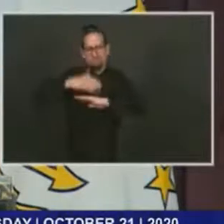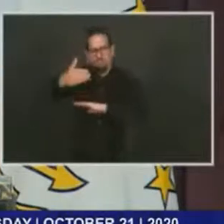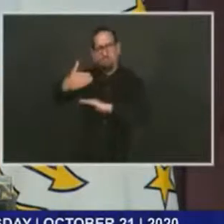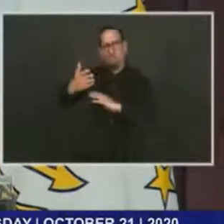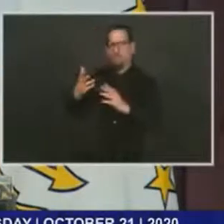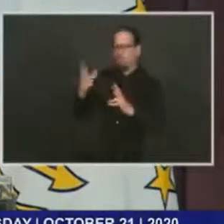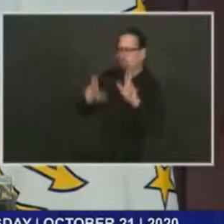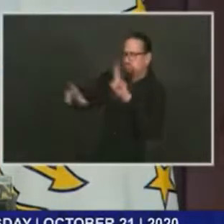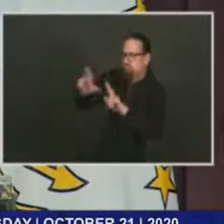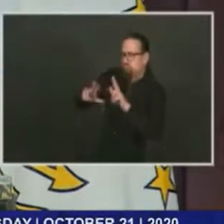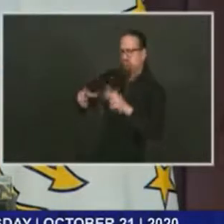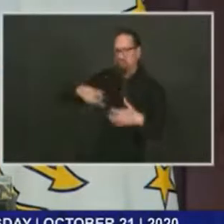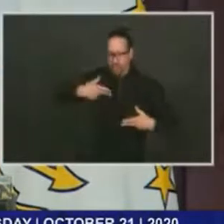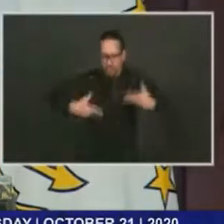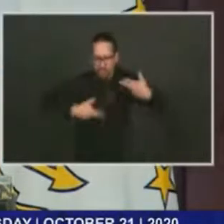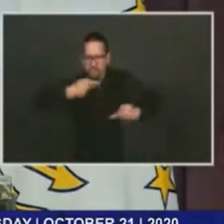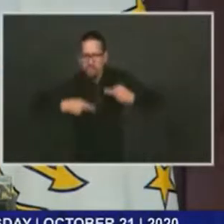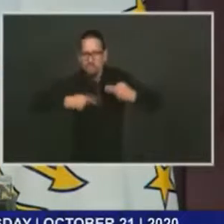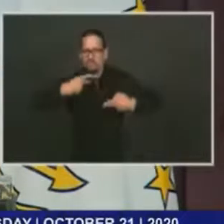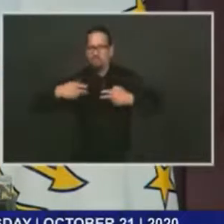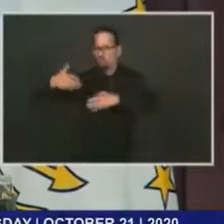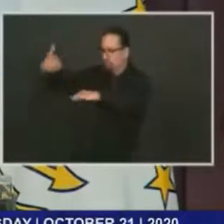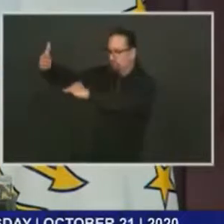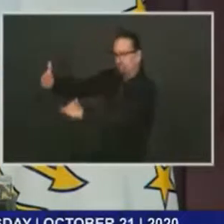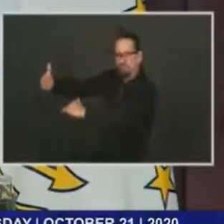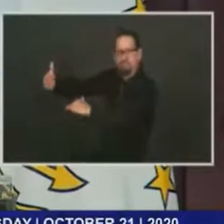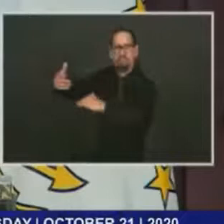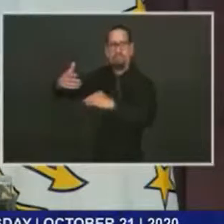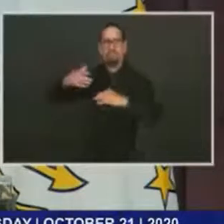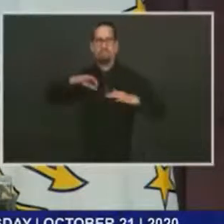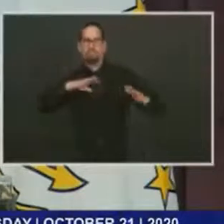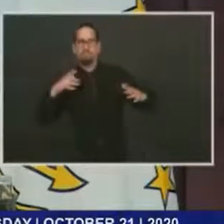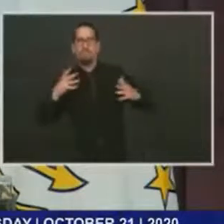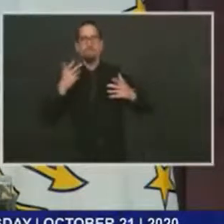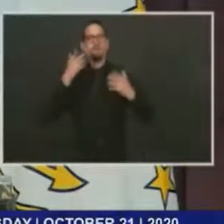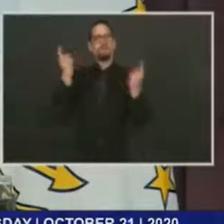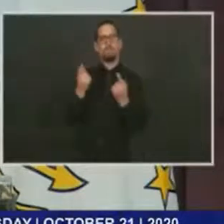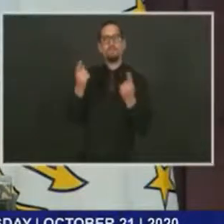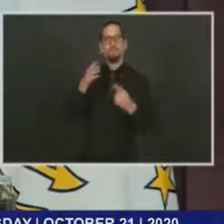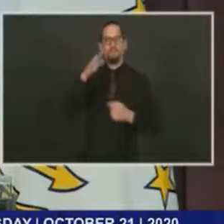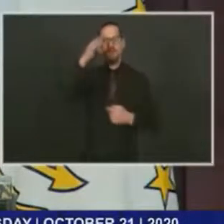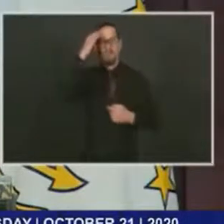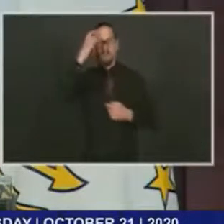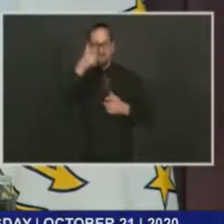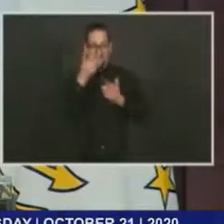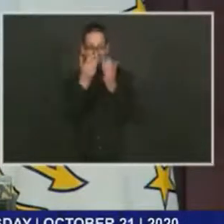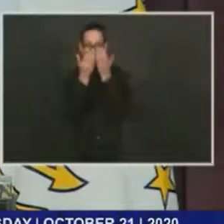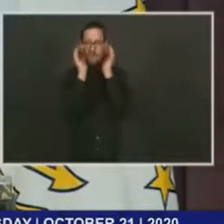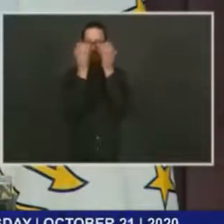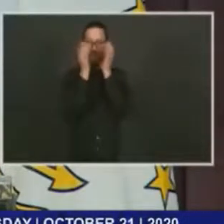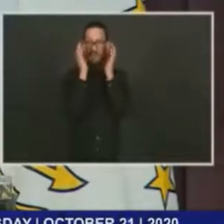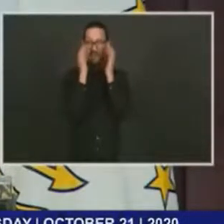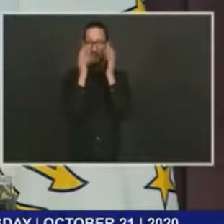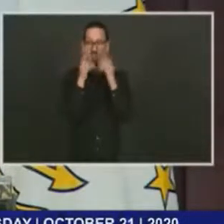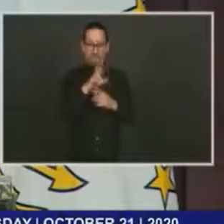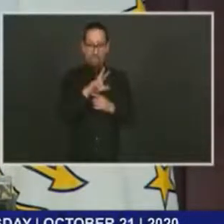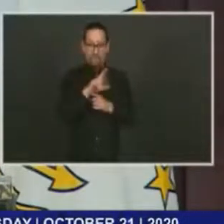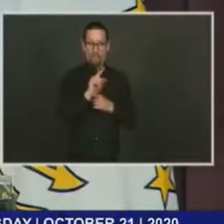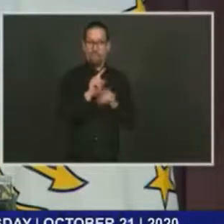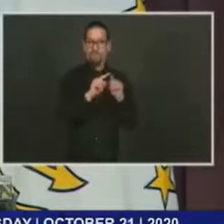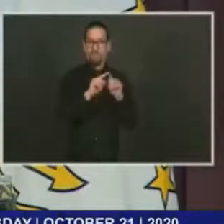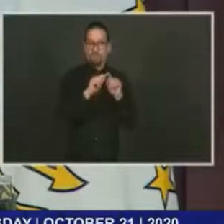We're coming into a tough period. Halloween, followed by Thanksgiving, followed by Christmas, Hanukkah, New Year's,